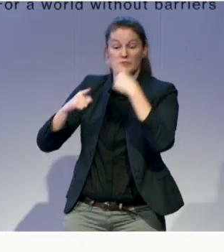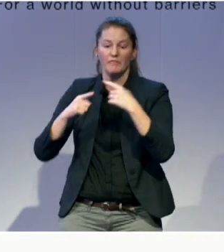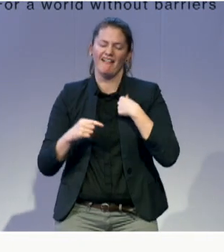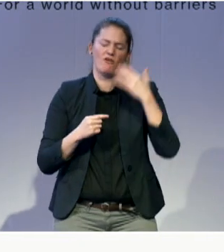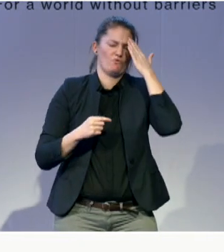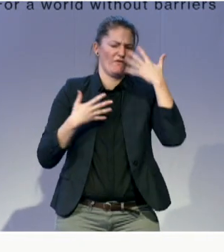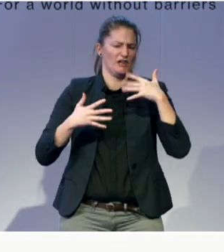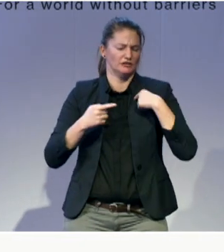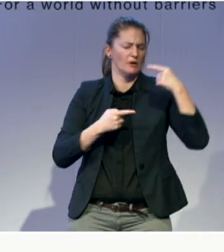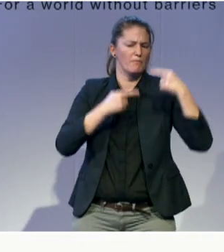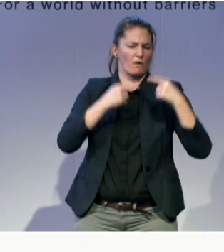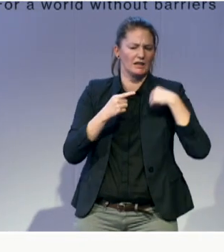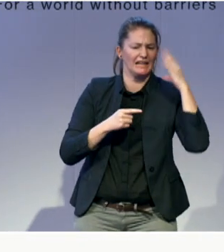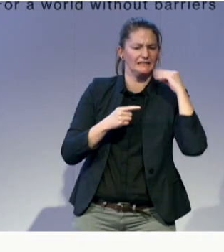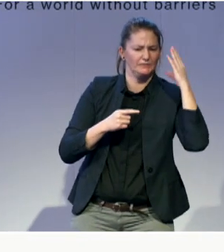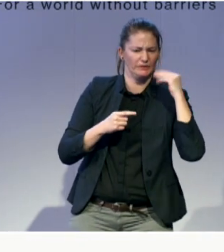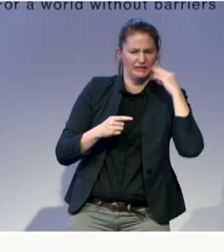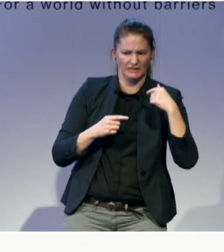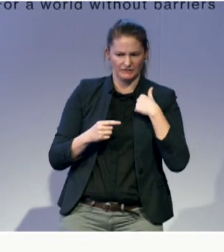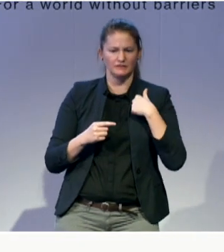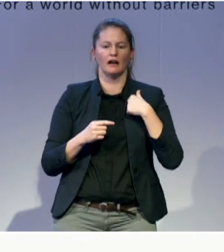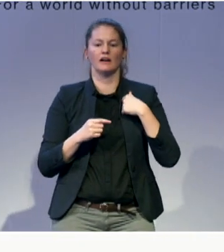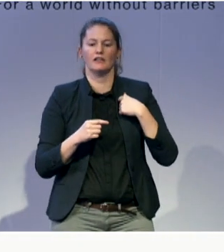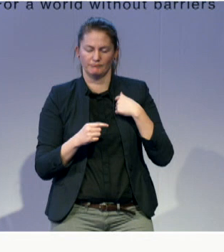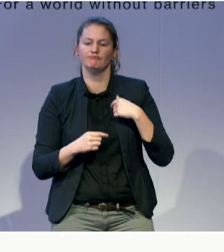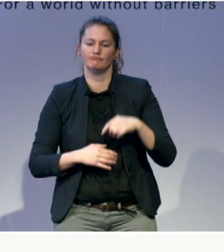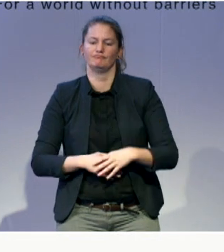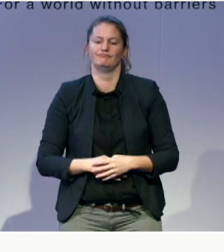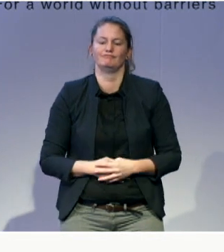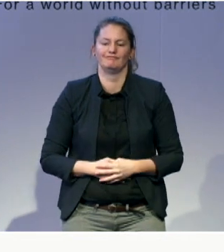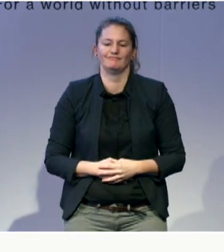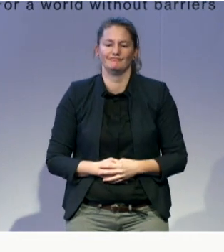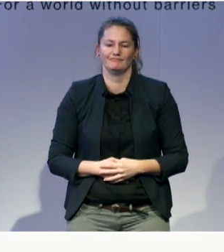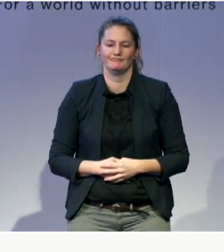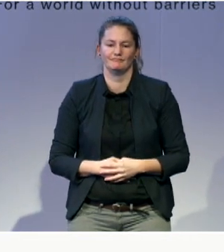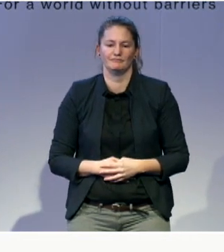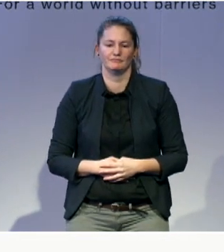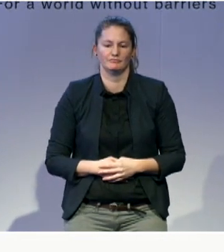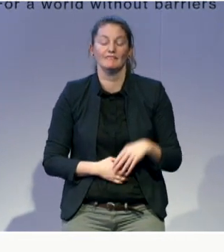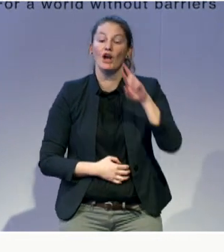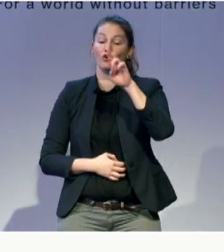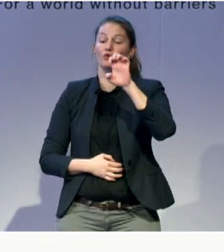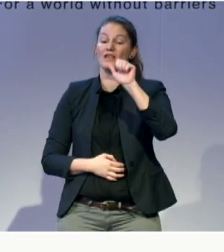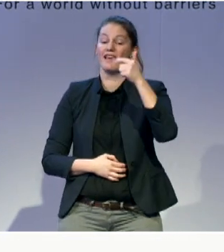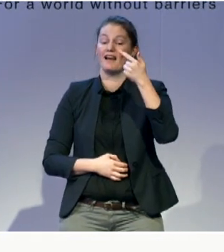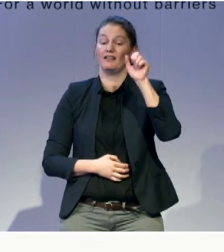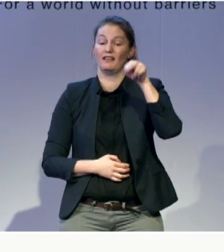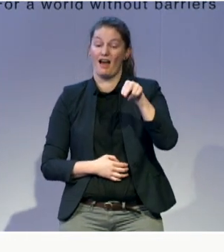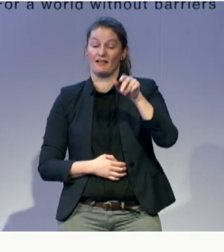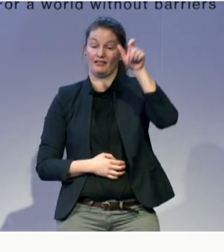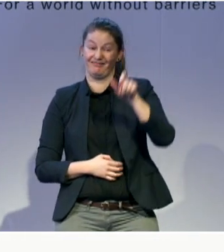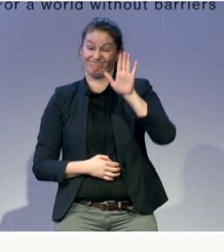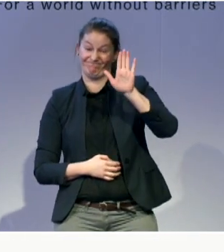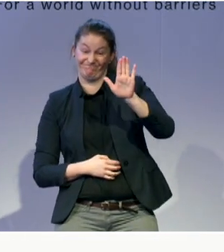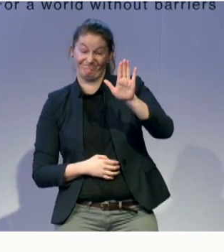And I got to work for President Reagan, and I saw his attitude on the disabled. Then I worked for